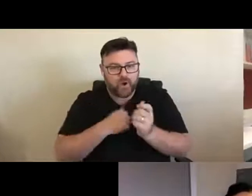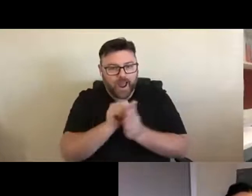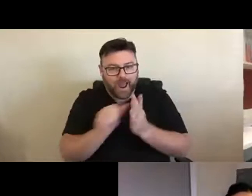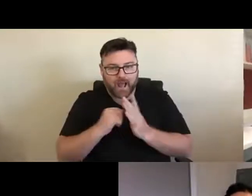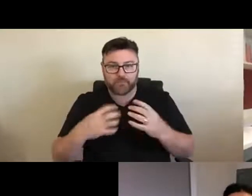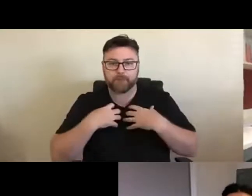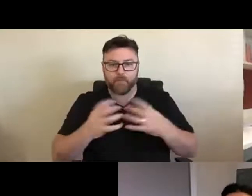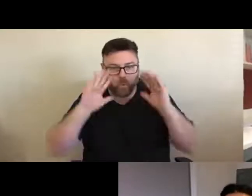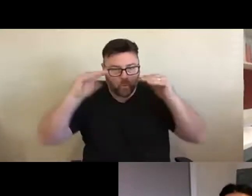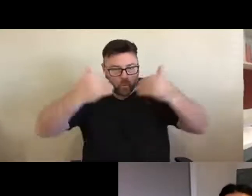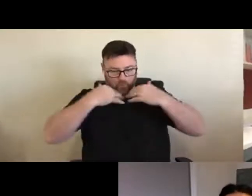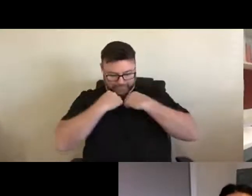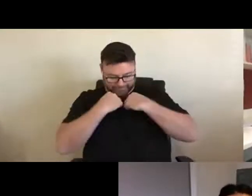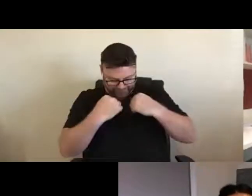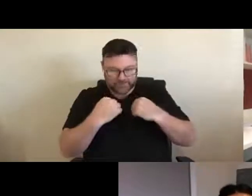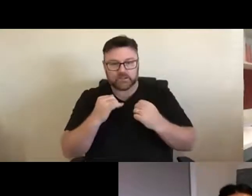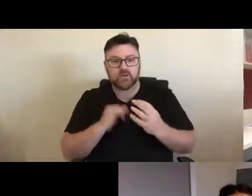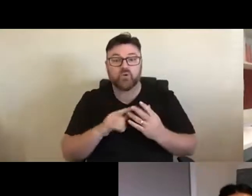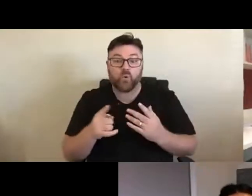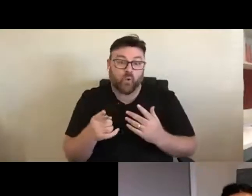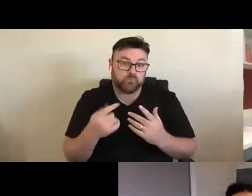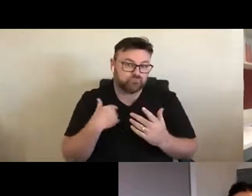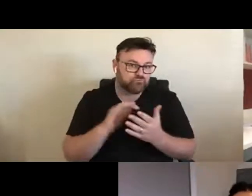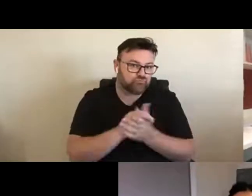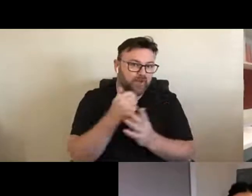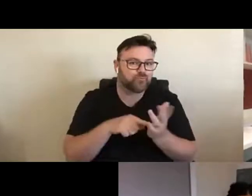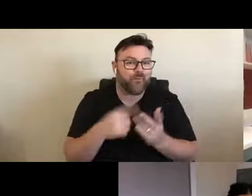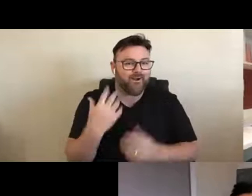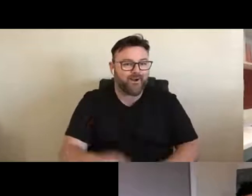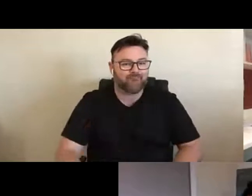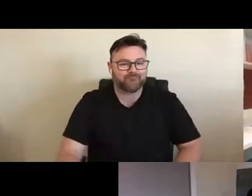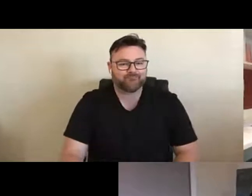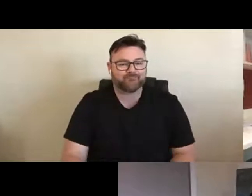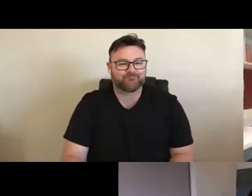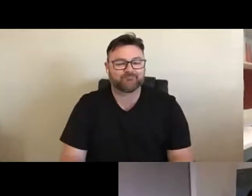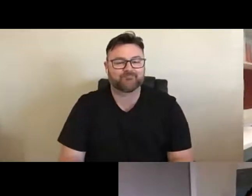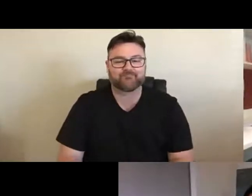was really grateful for. Great, thanks, Jacqueline.